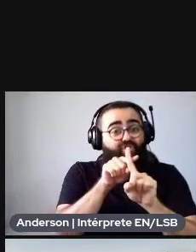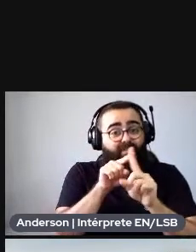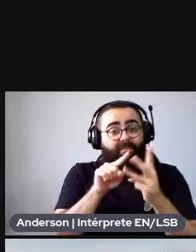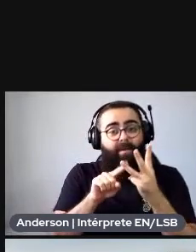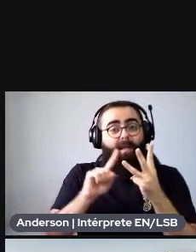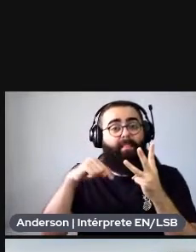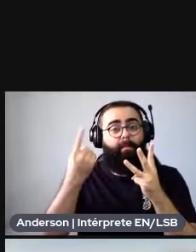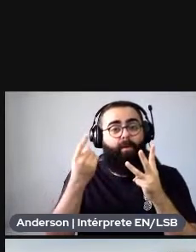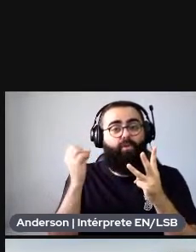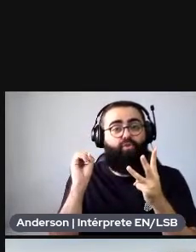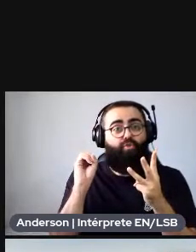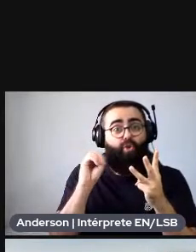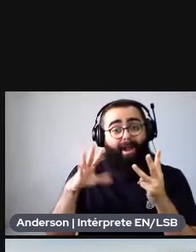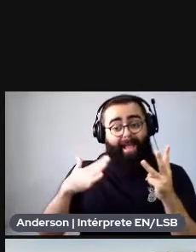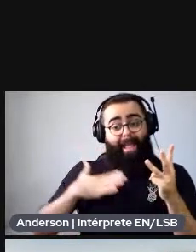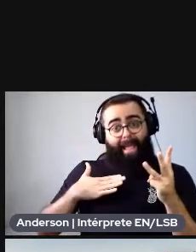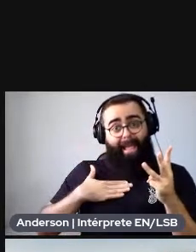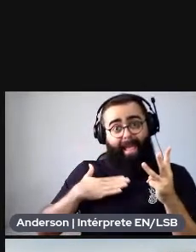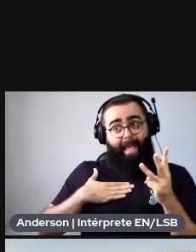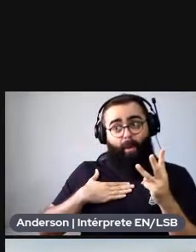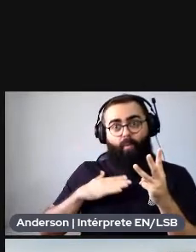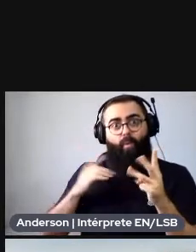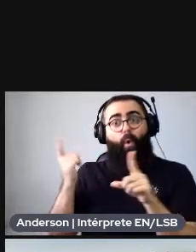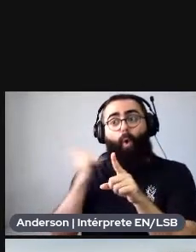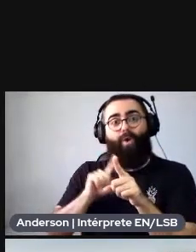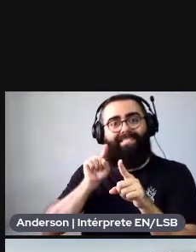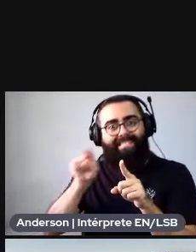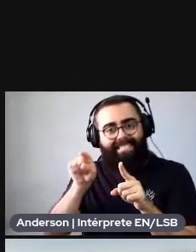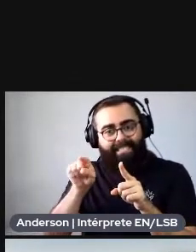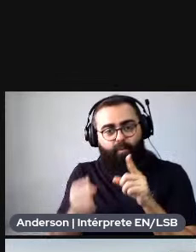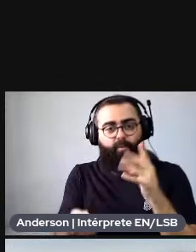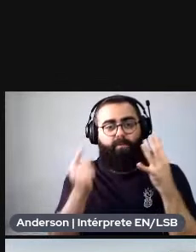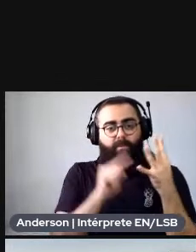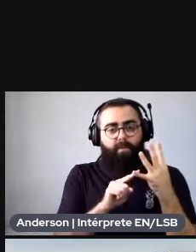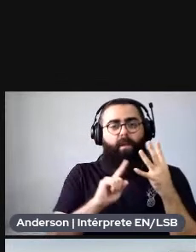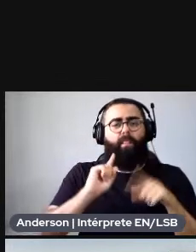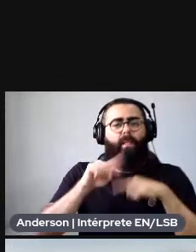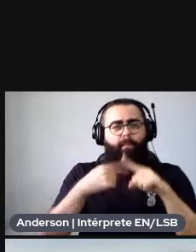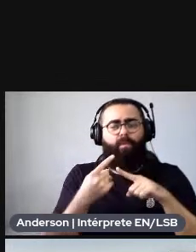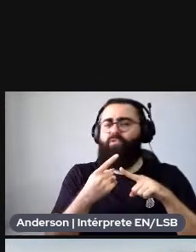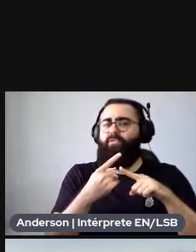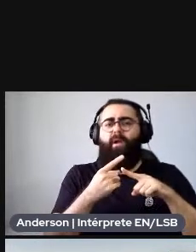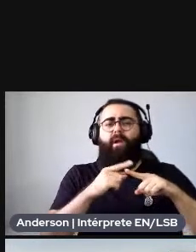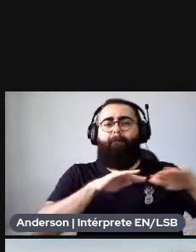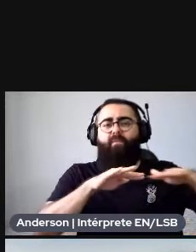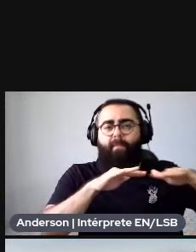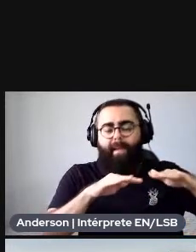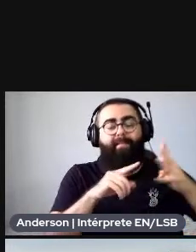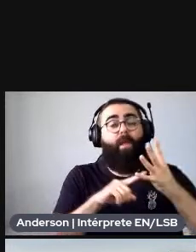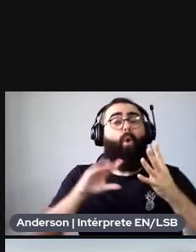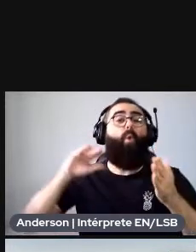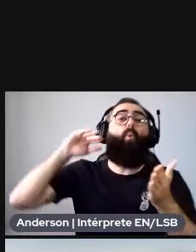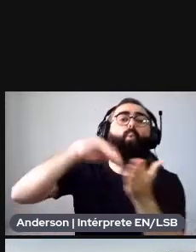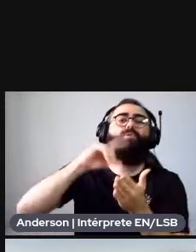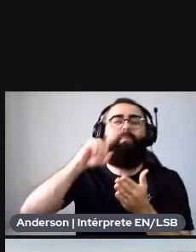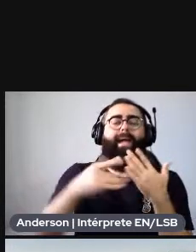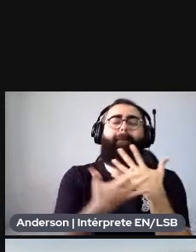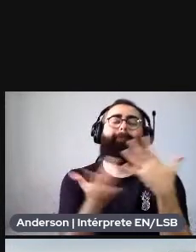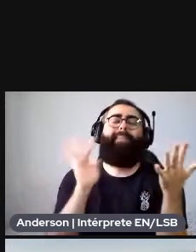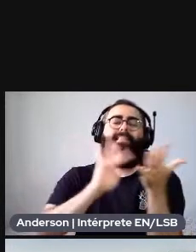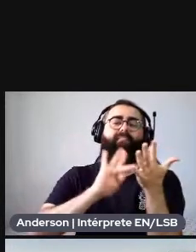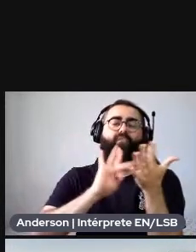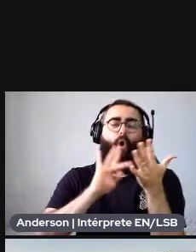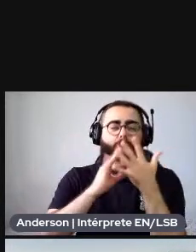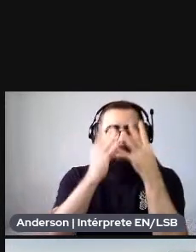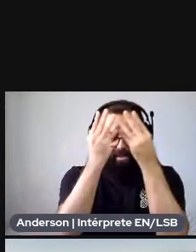an infinitive in order to start a new event. So there is clearly a metaphorical extension. Now, the